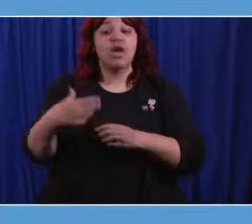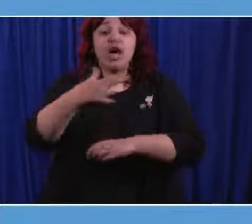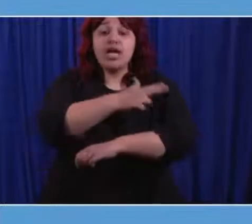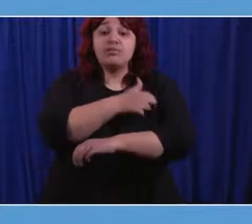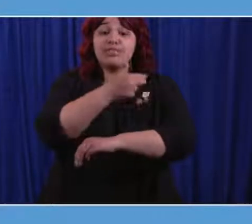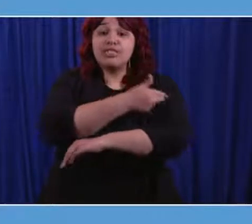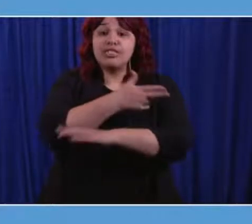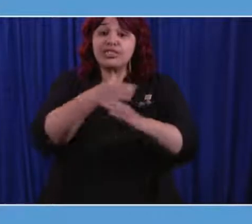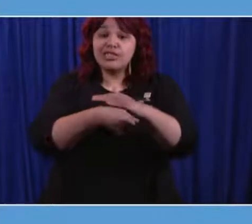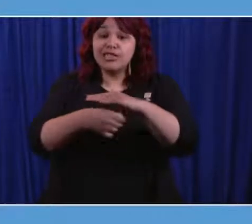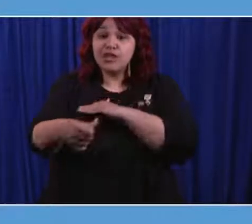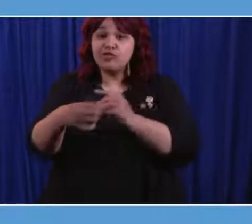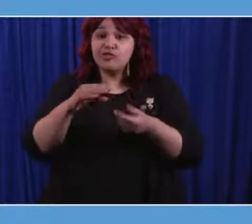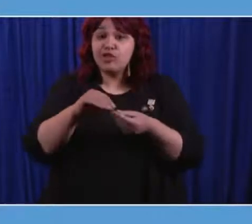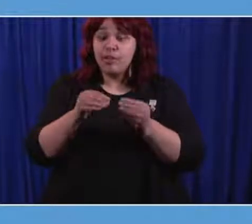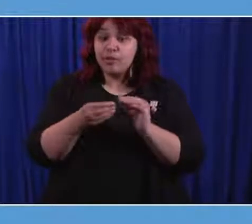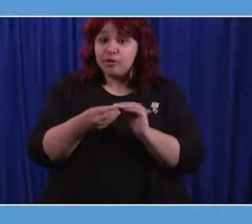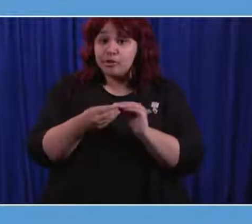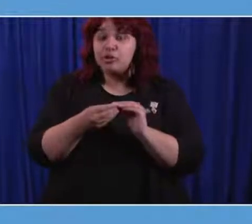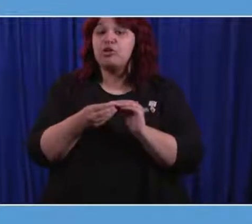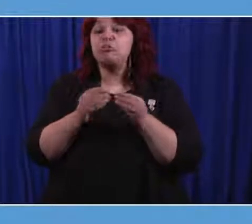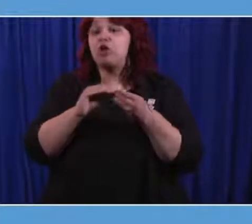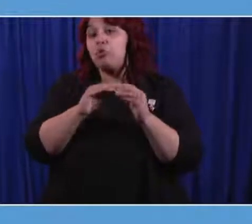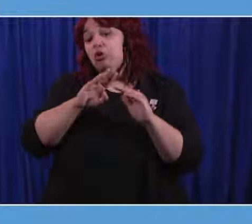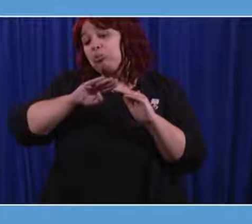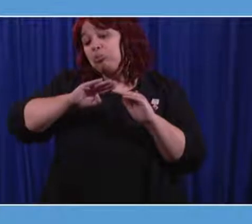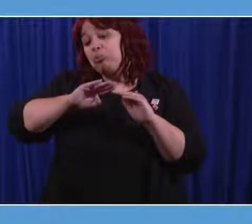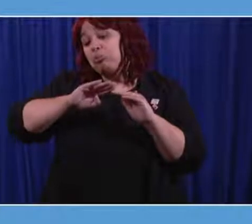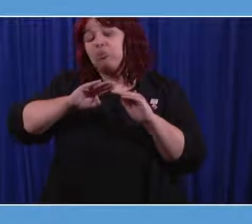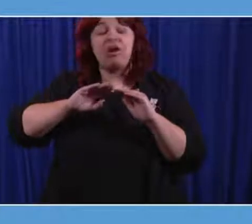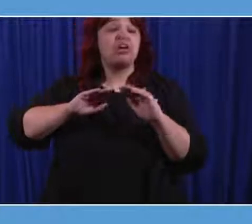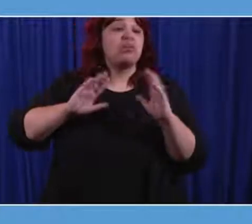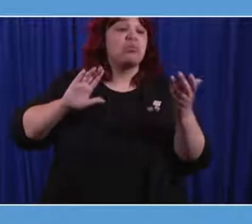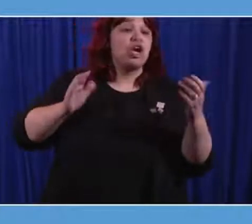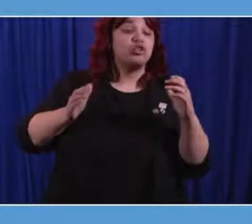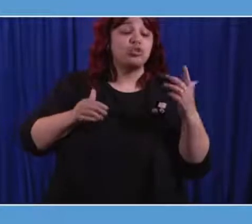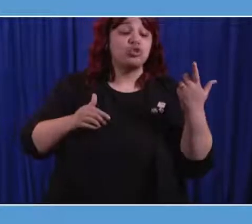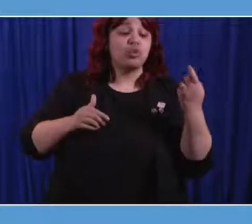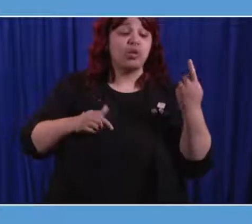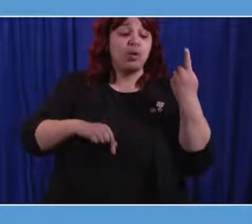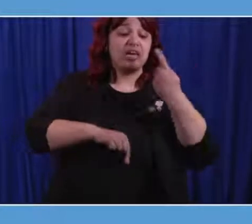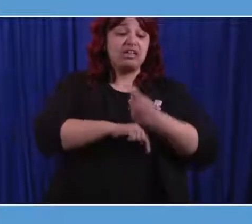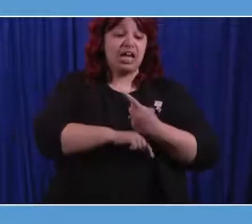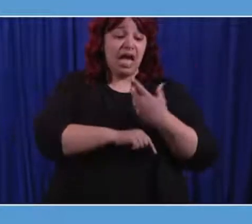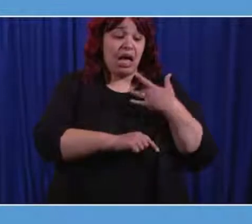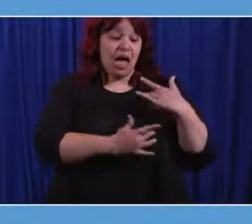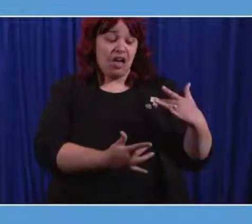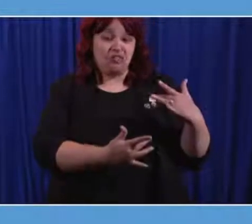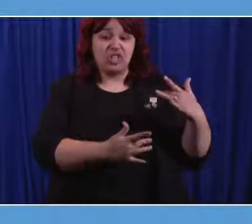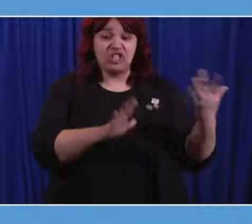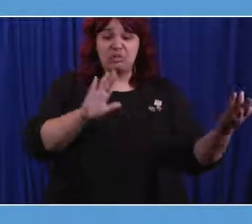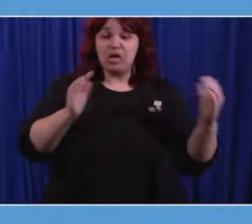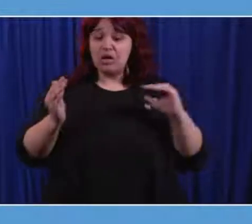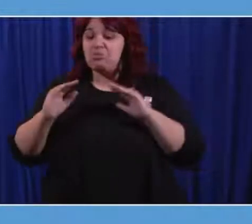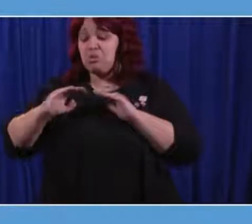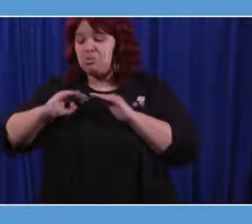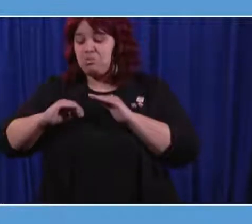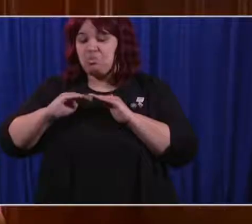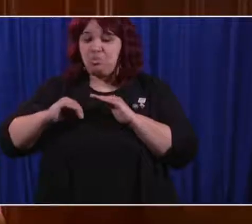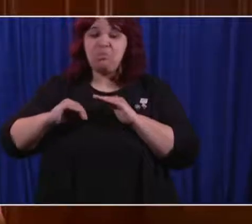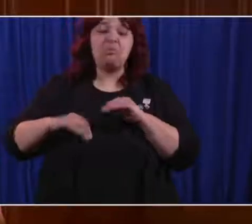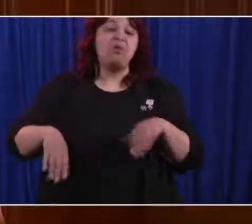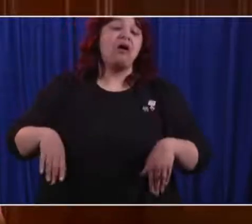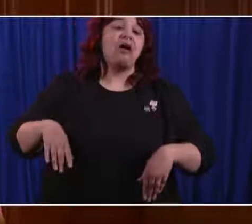Hospitalizations down a little bit from the 21-day average. ICU admissions up a little bit from the